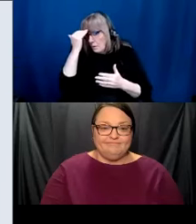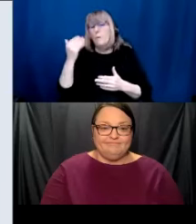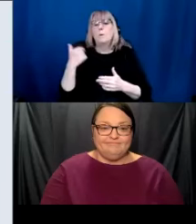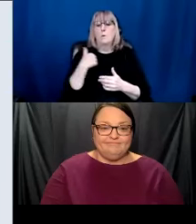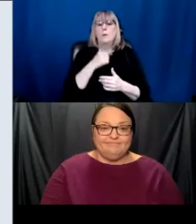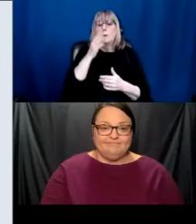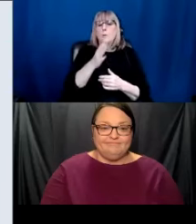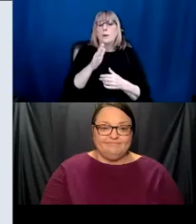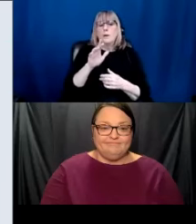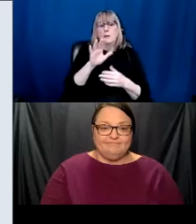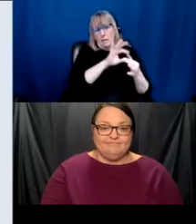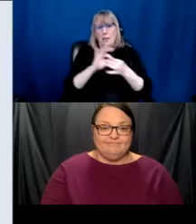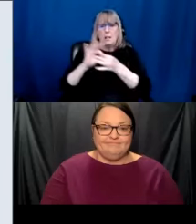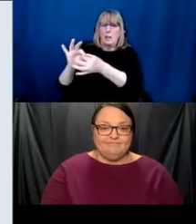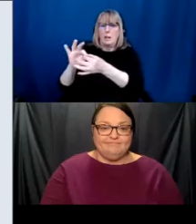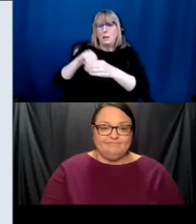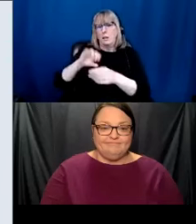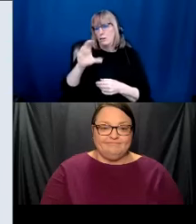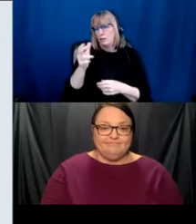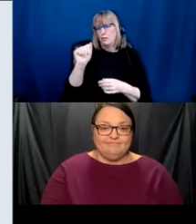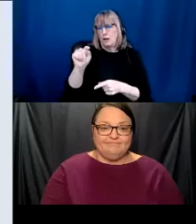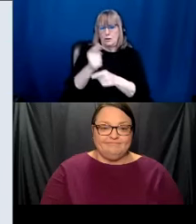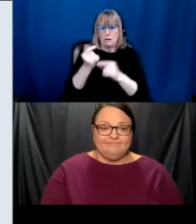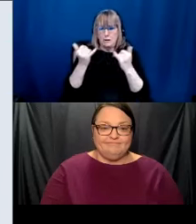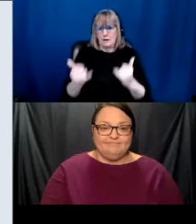be linking to them in the chat right now.